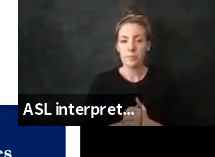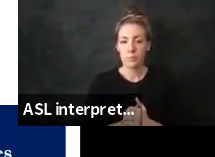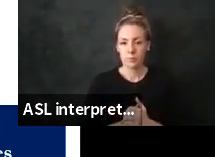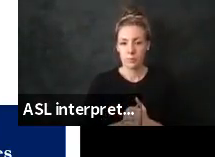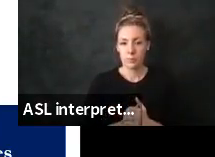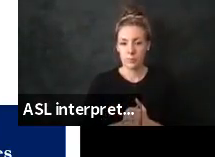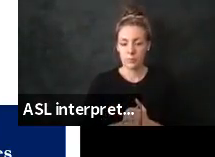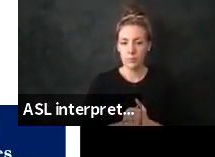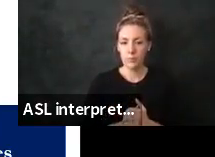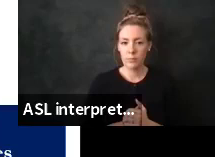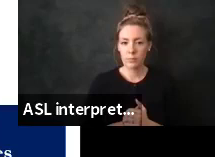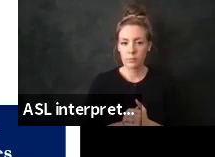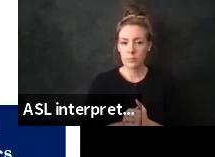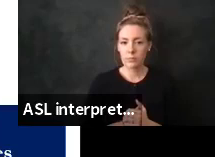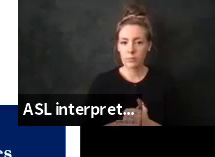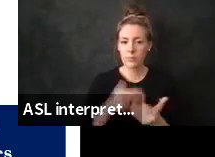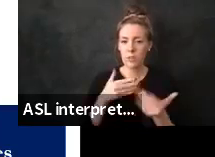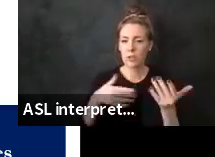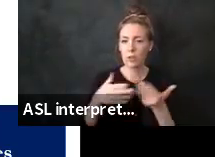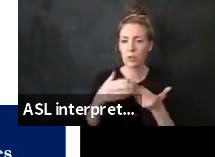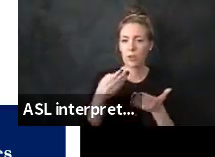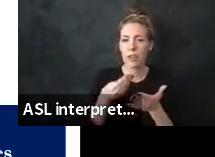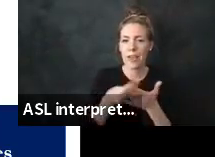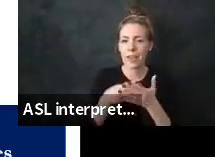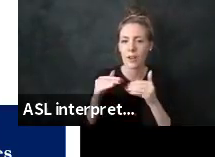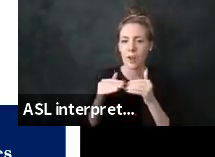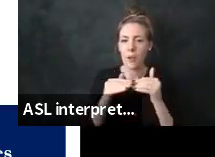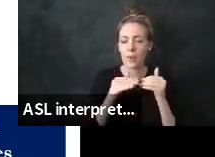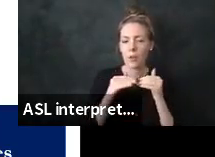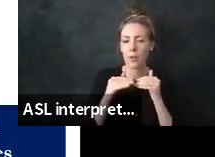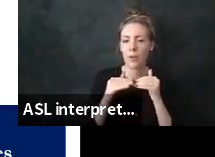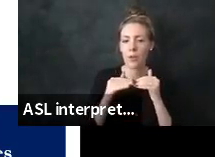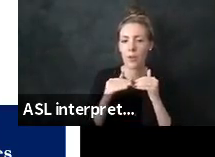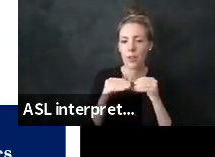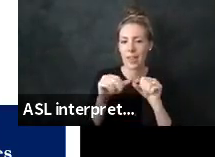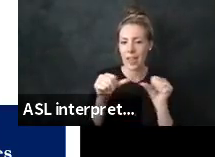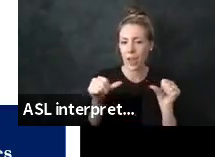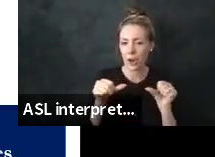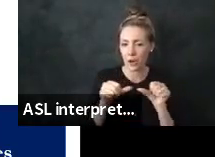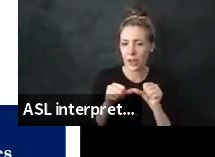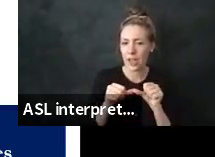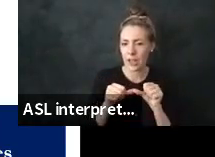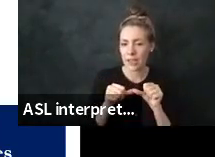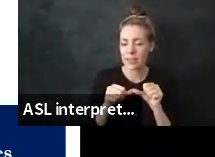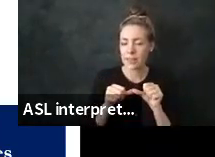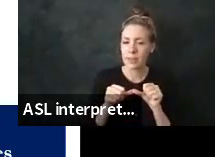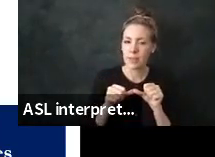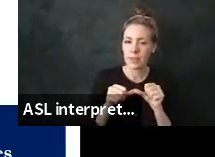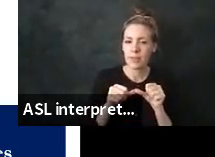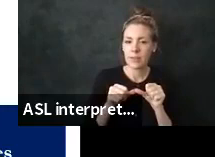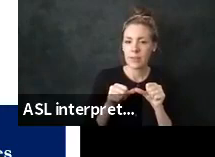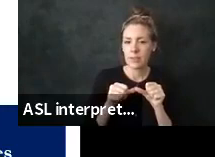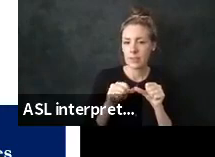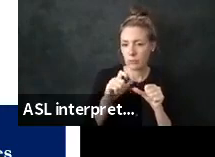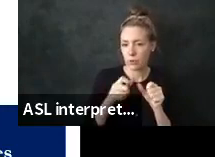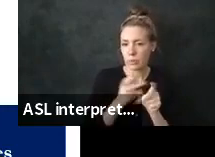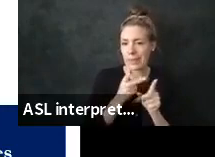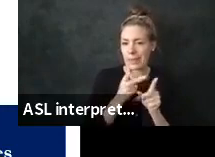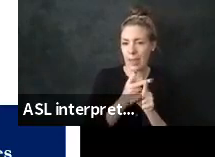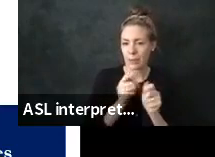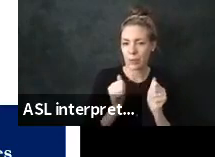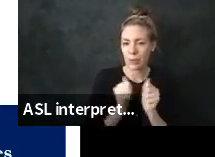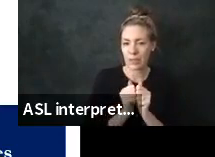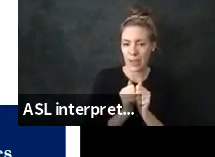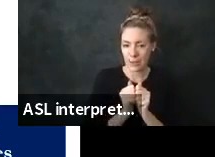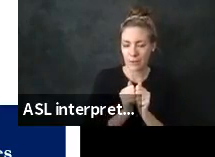These are geographic areas that share similar socioeconomic concerns or other interests, provided